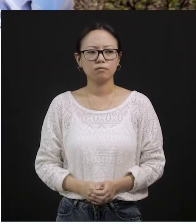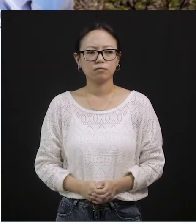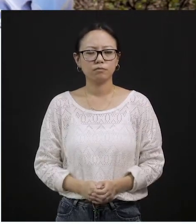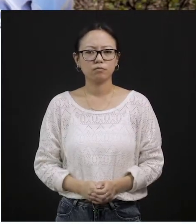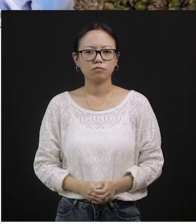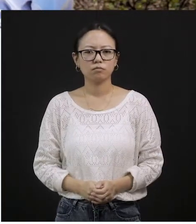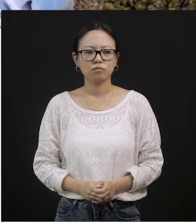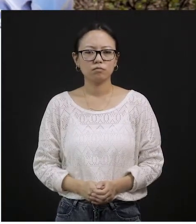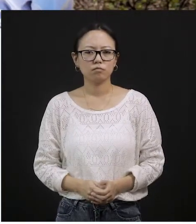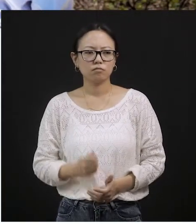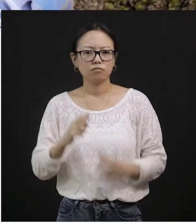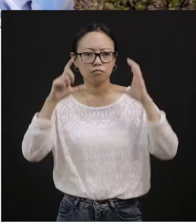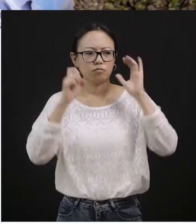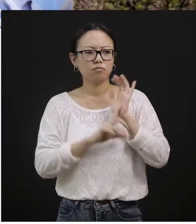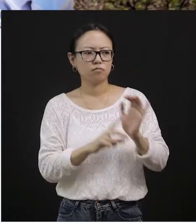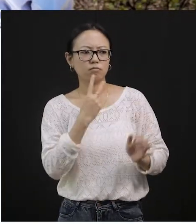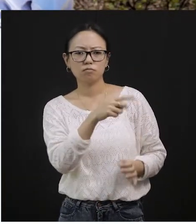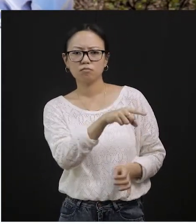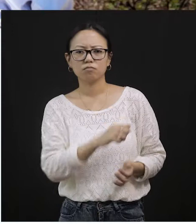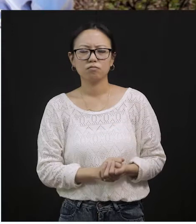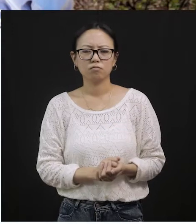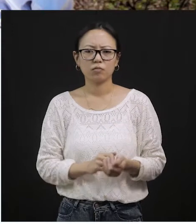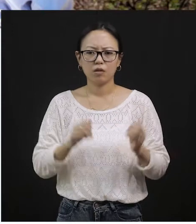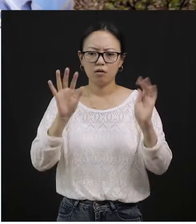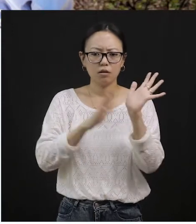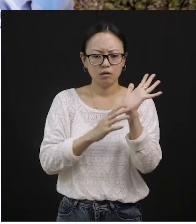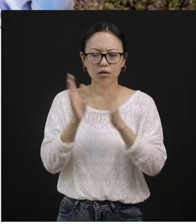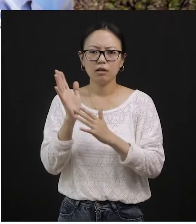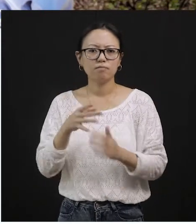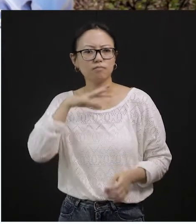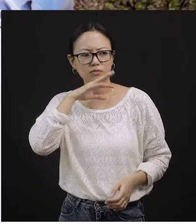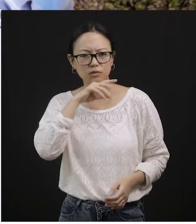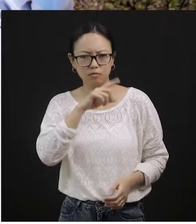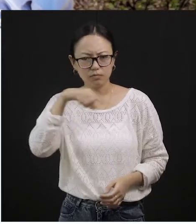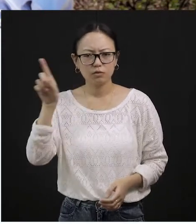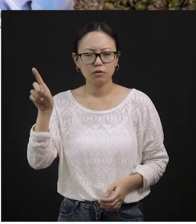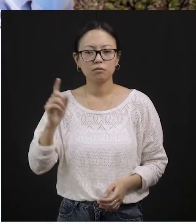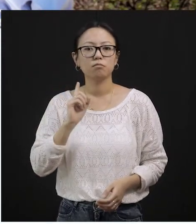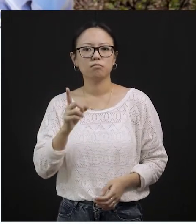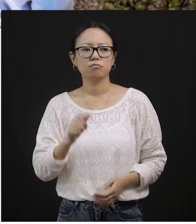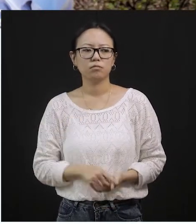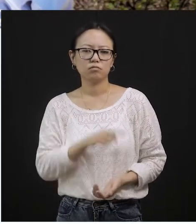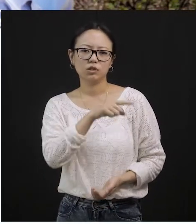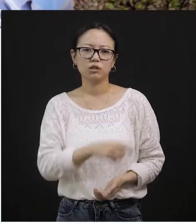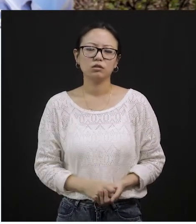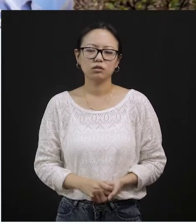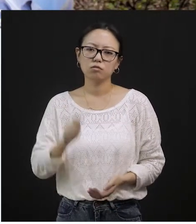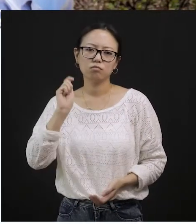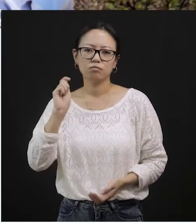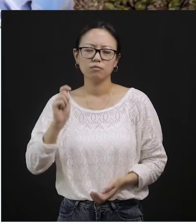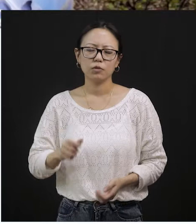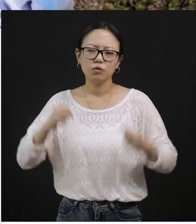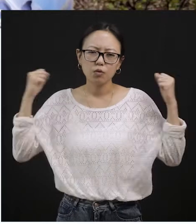It's quite dirty, right? But this is how they used to work for us. Look at this old farmer who